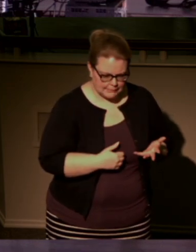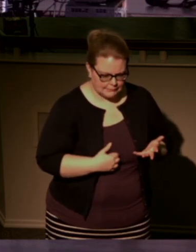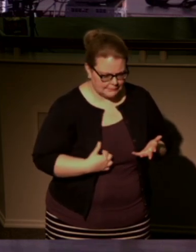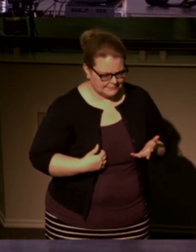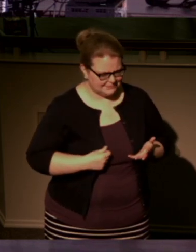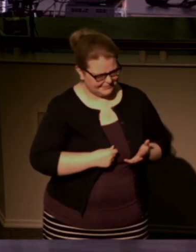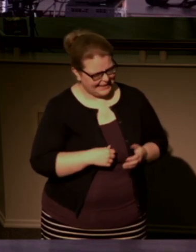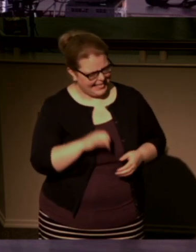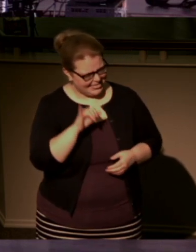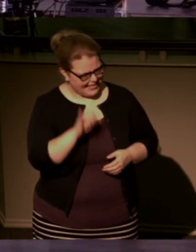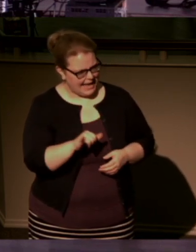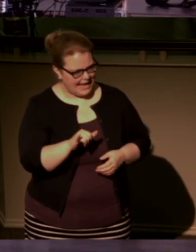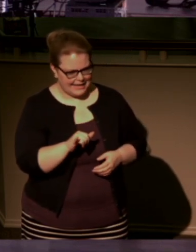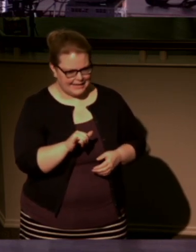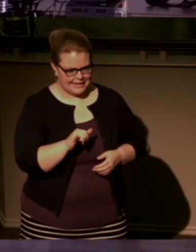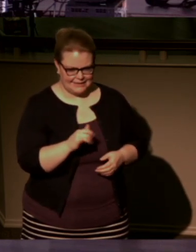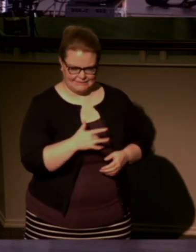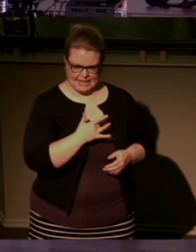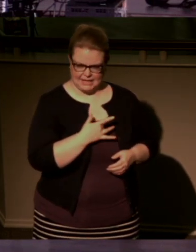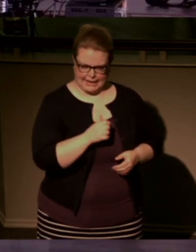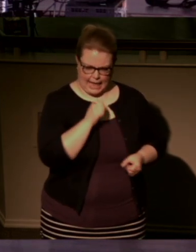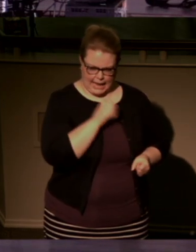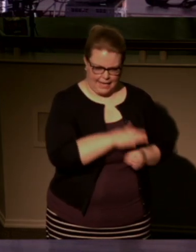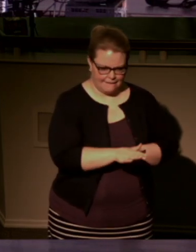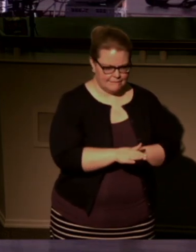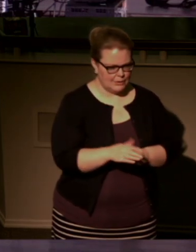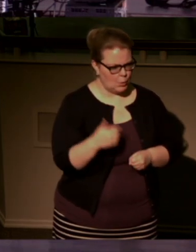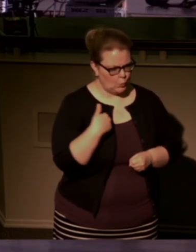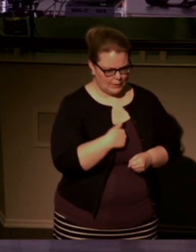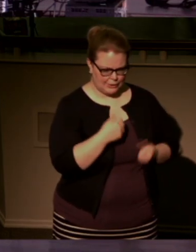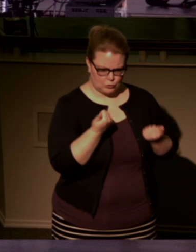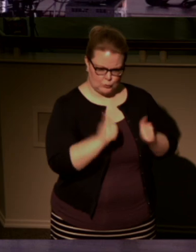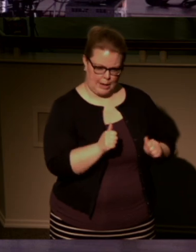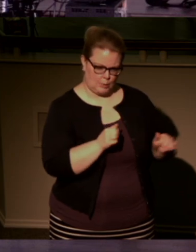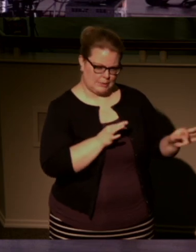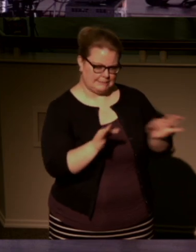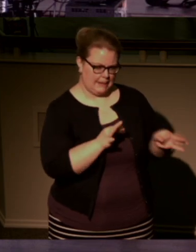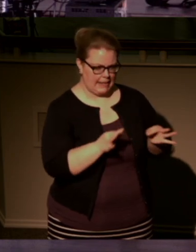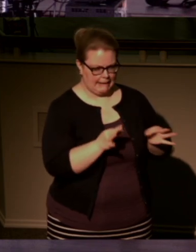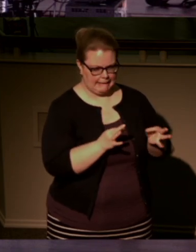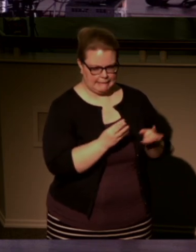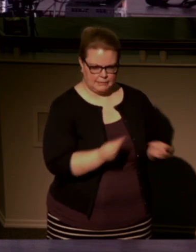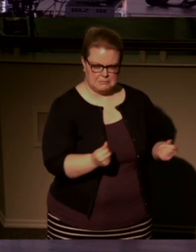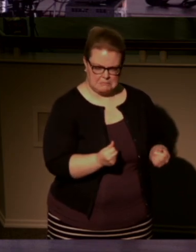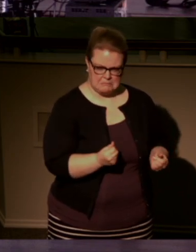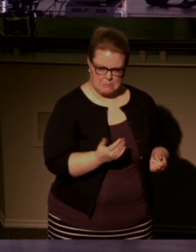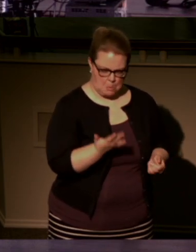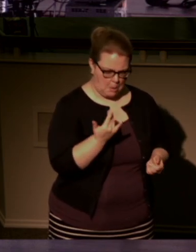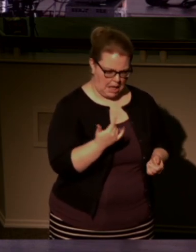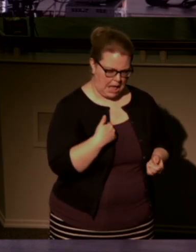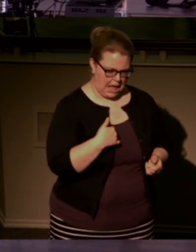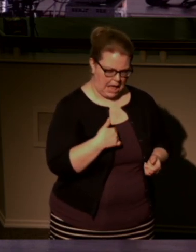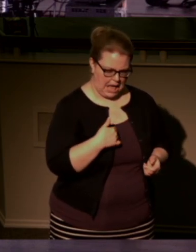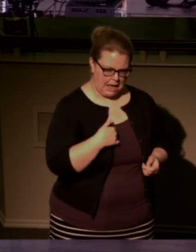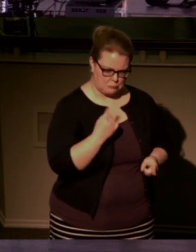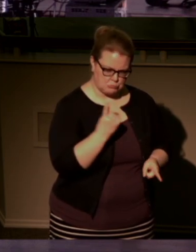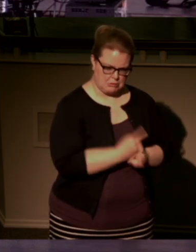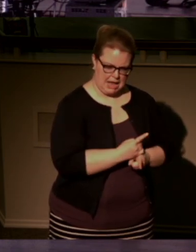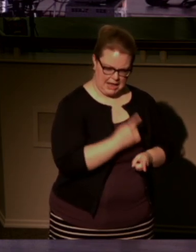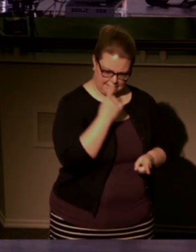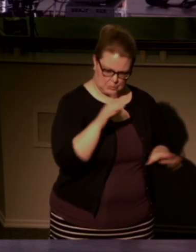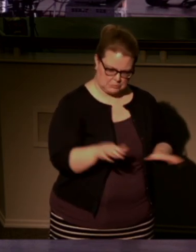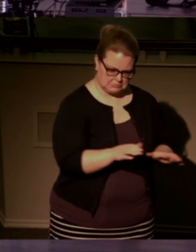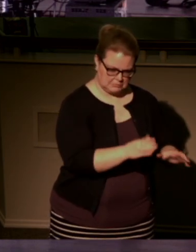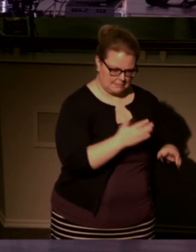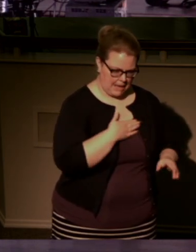That's that it's not enough feeling. And we justify that we're right for having that. And so since God won't